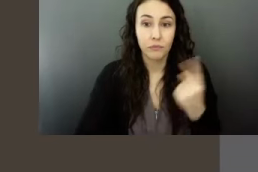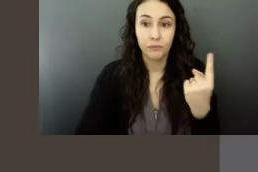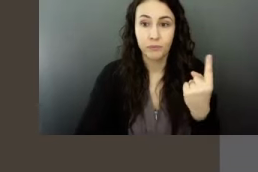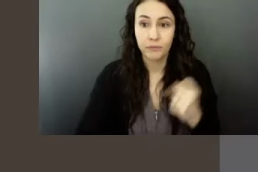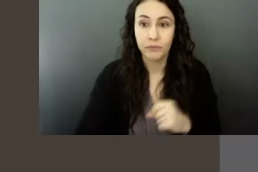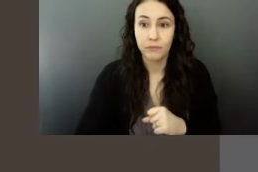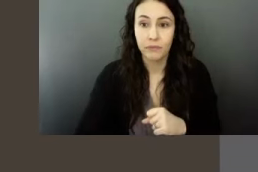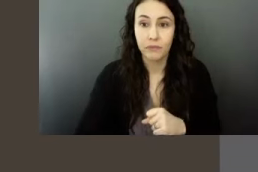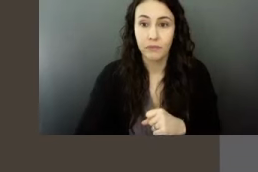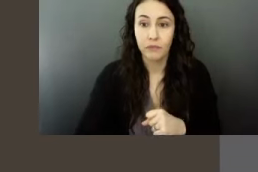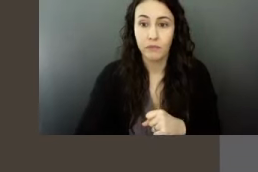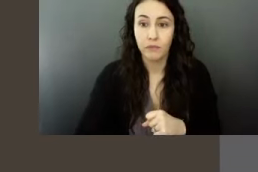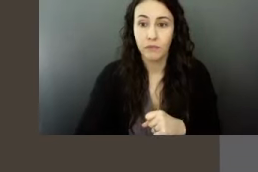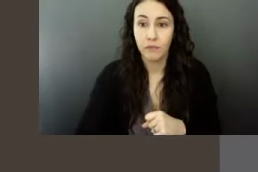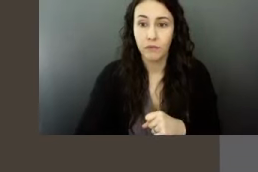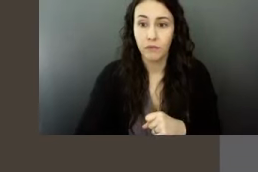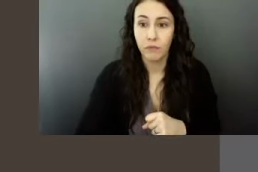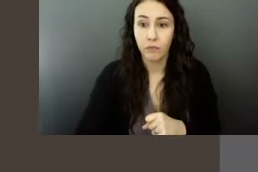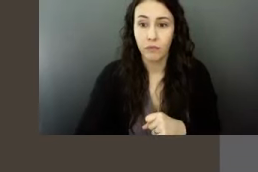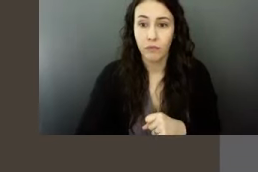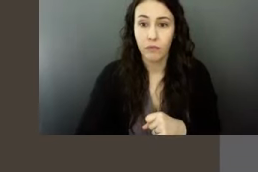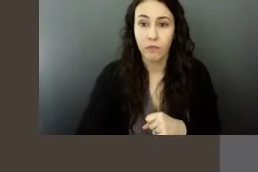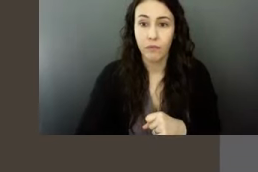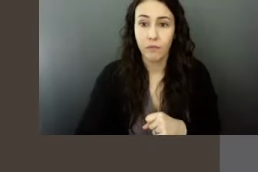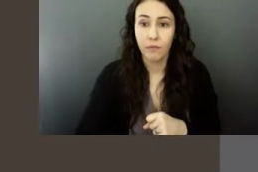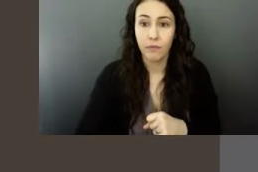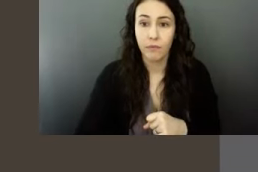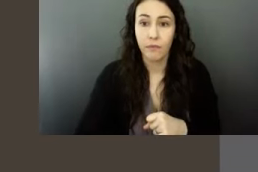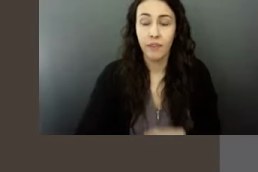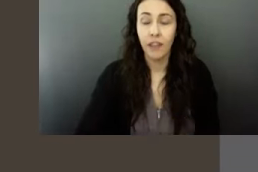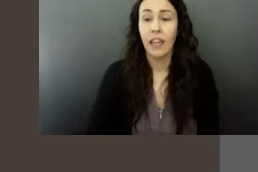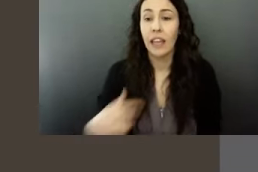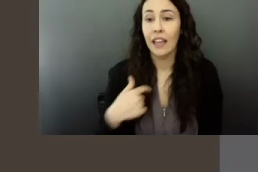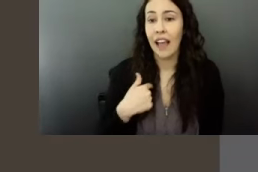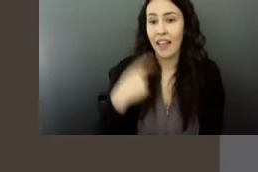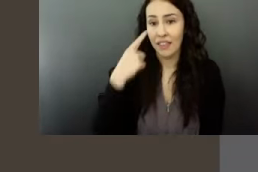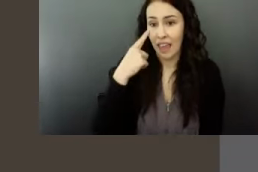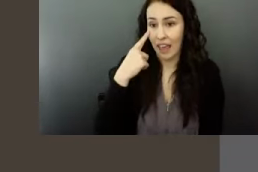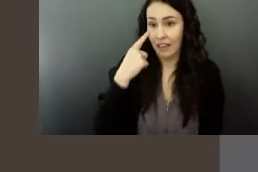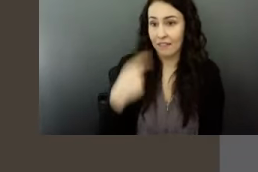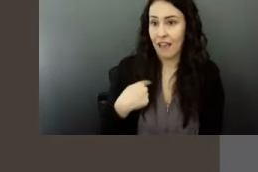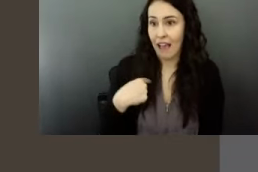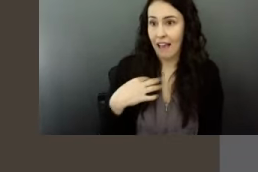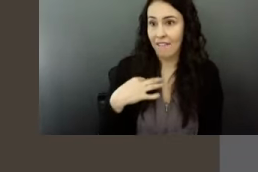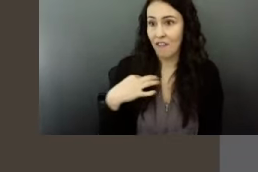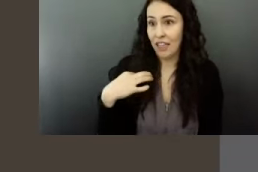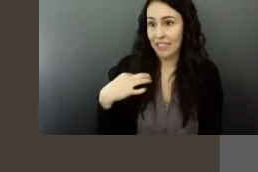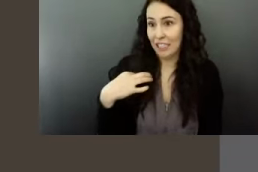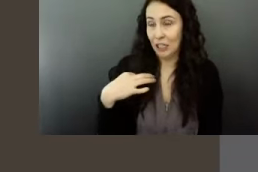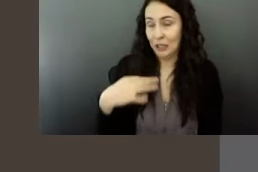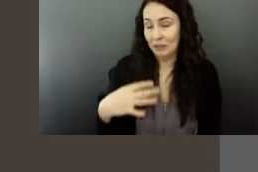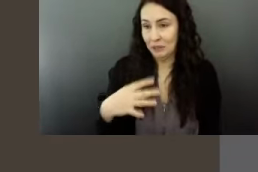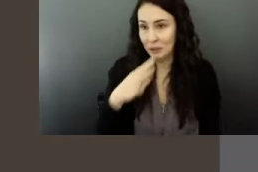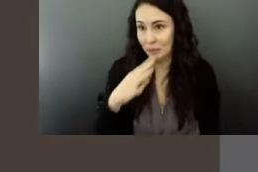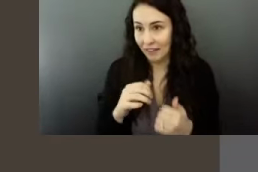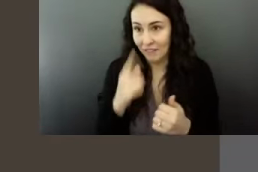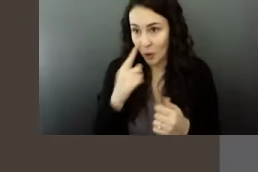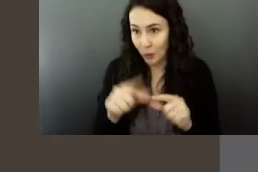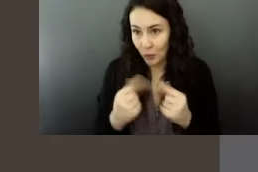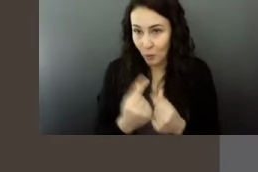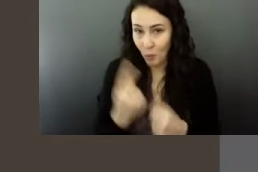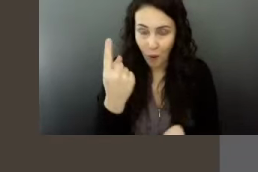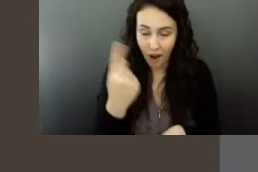So I think I was volunteered to speak for group 1. Thanks, I was in group 1 with Denise, Enid, and Christy,